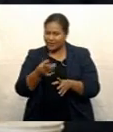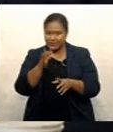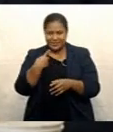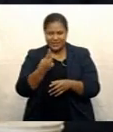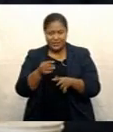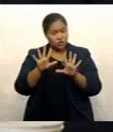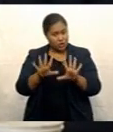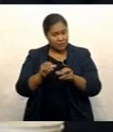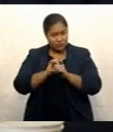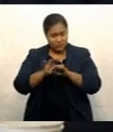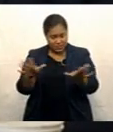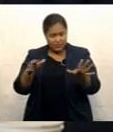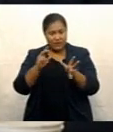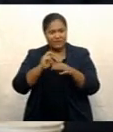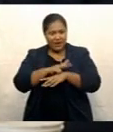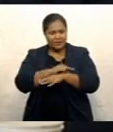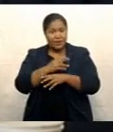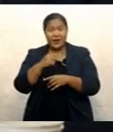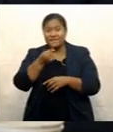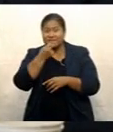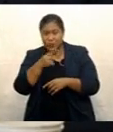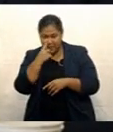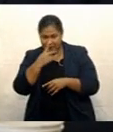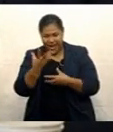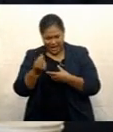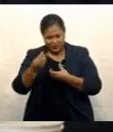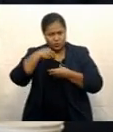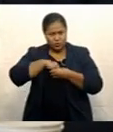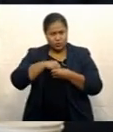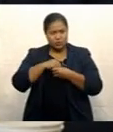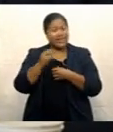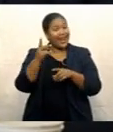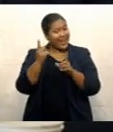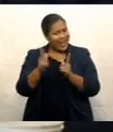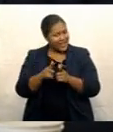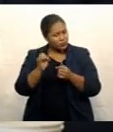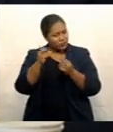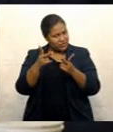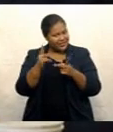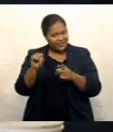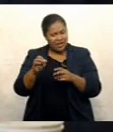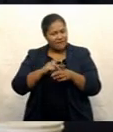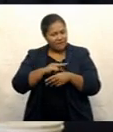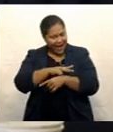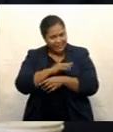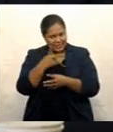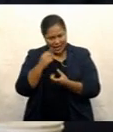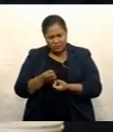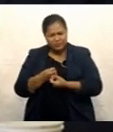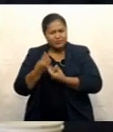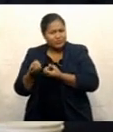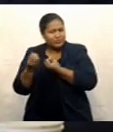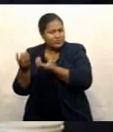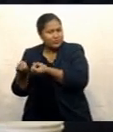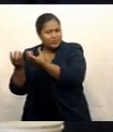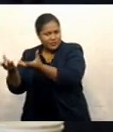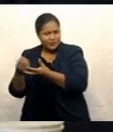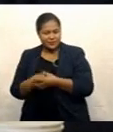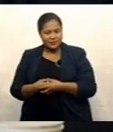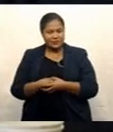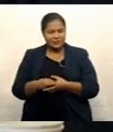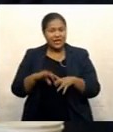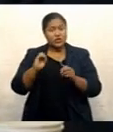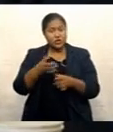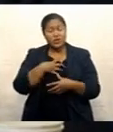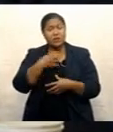transmission of the virus. The fewer people that are infected, the less chance the virus has of mutating or recombining, and secondly, the more